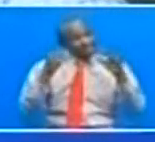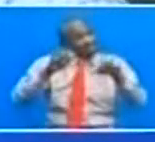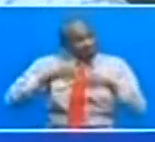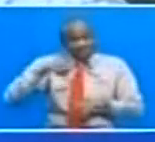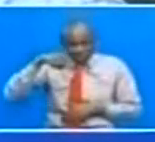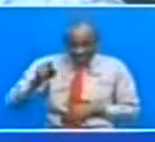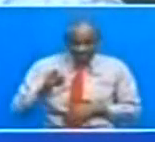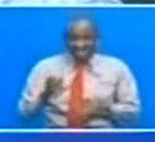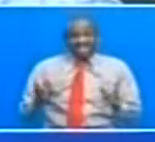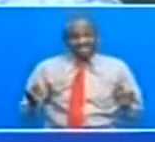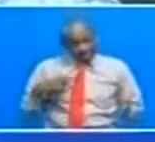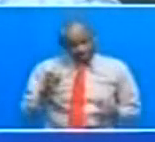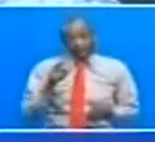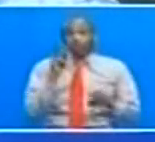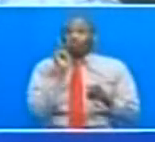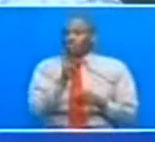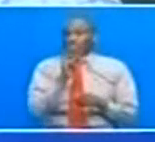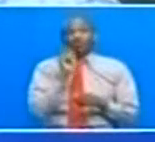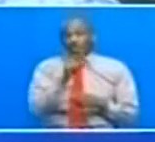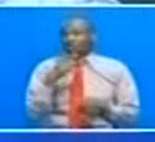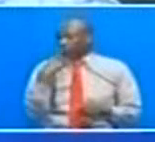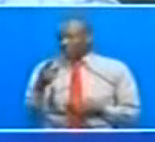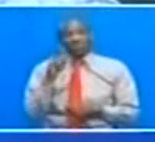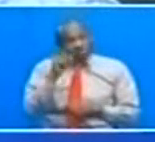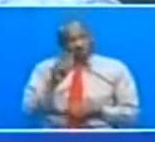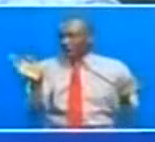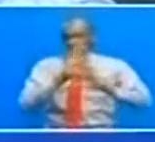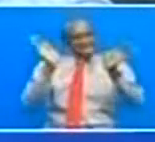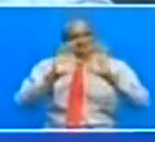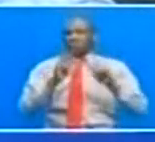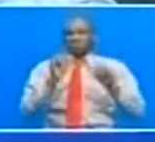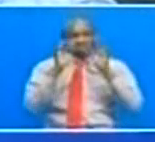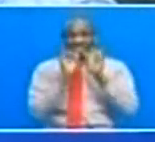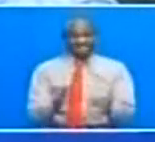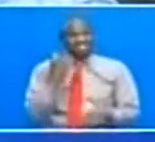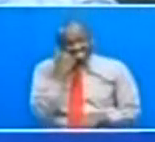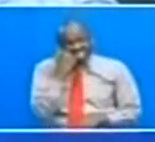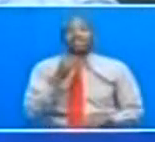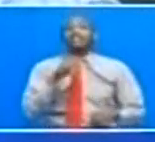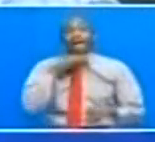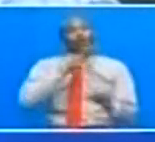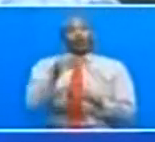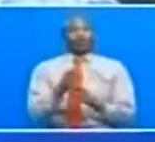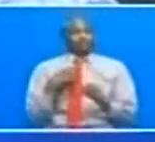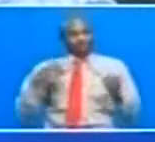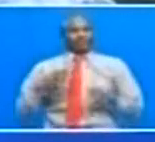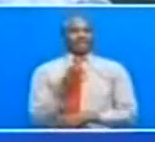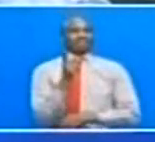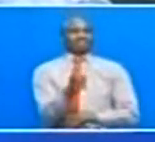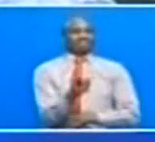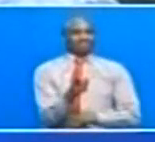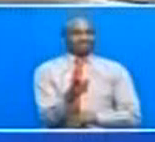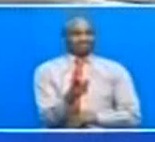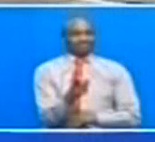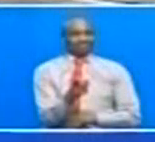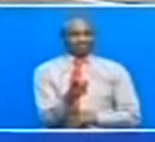they've been discouraged to keep poultry because of, especially when it comes to diseases and the feed and the cost relating